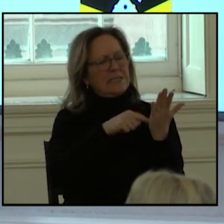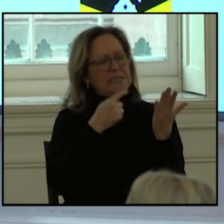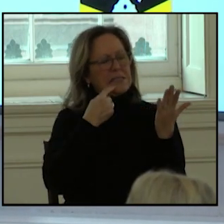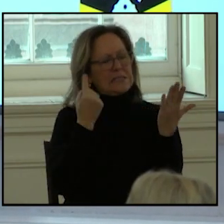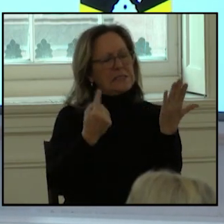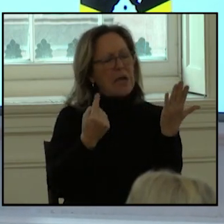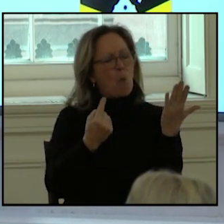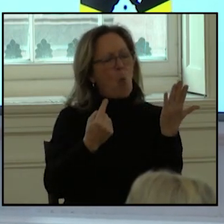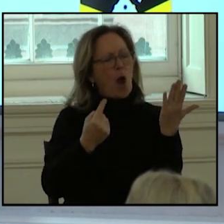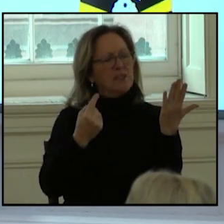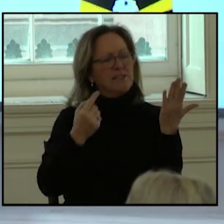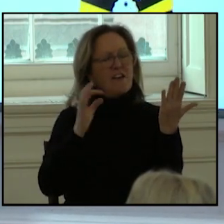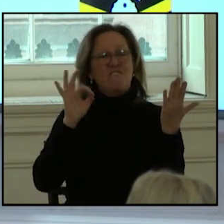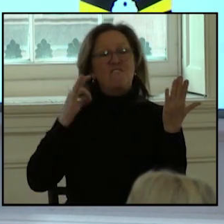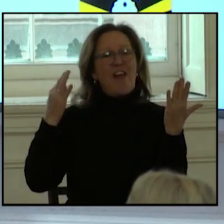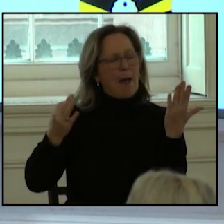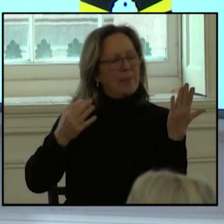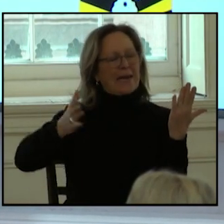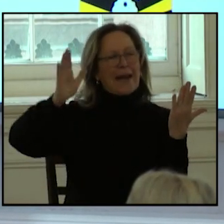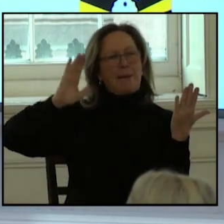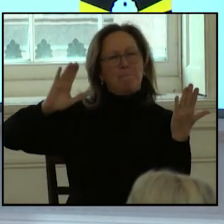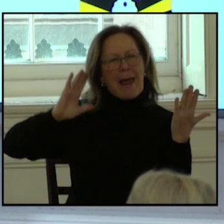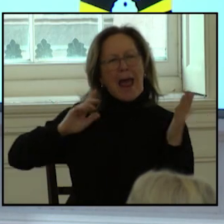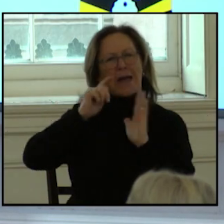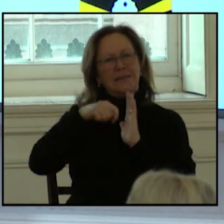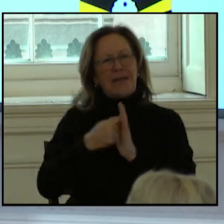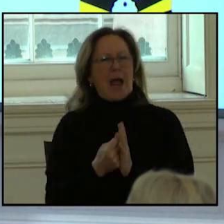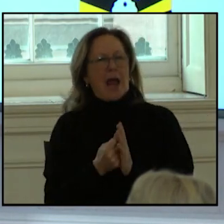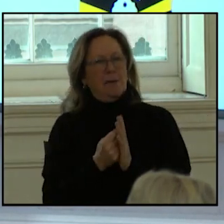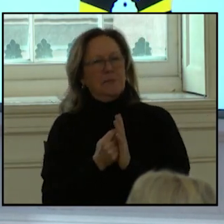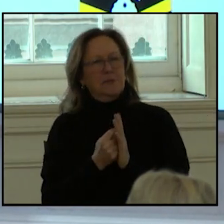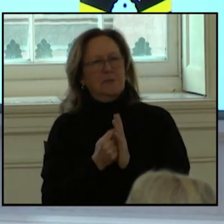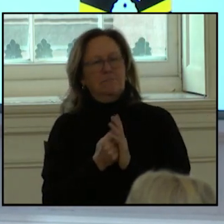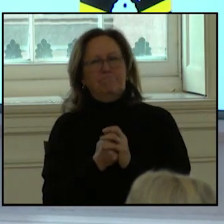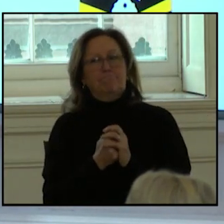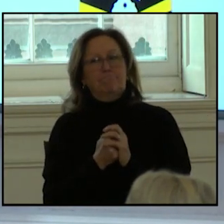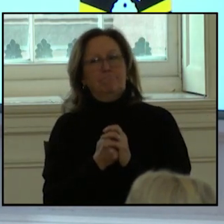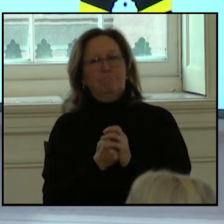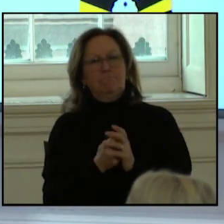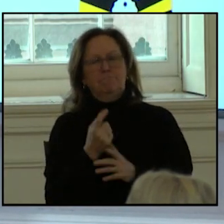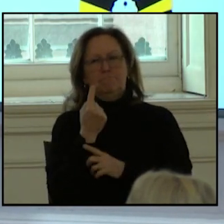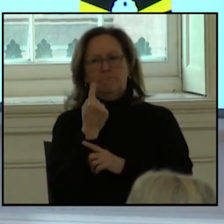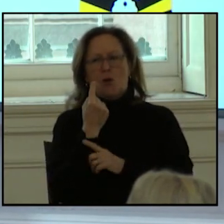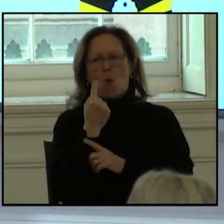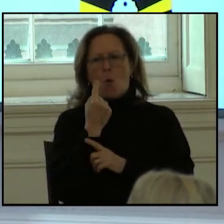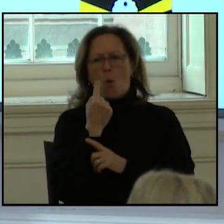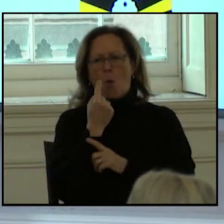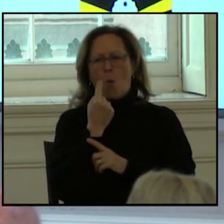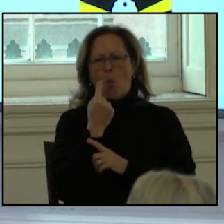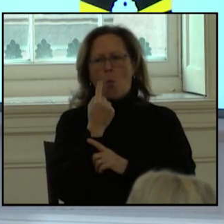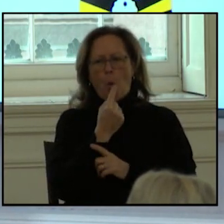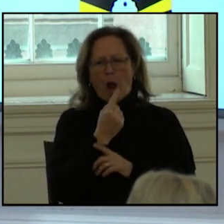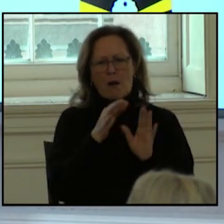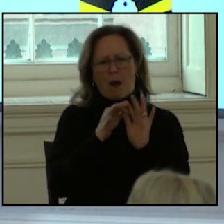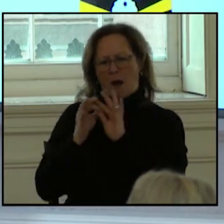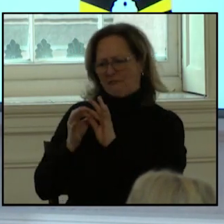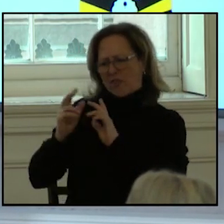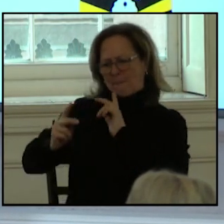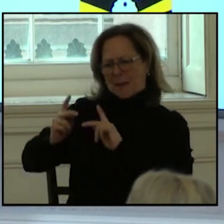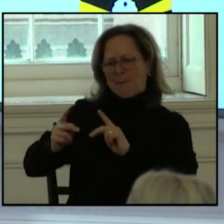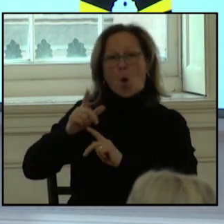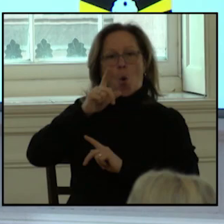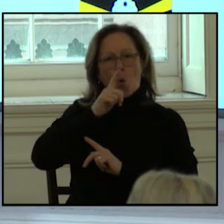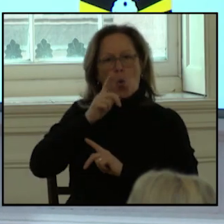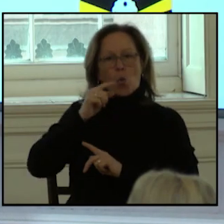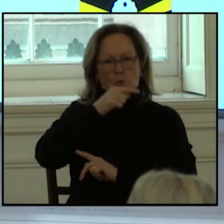in past times, one of the people from whom a person is descended. My ancestors came